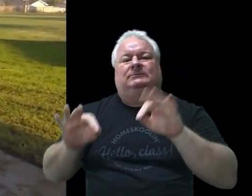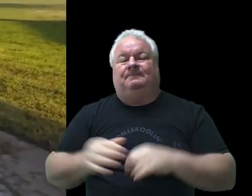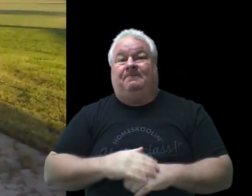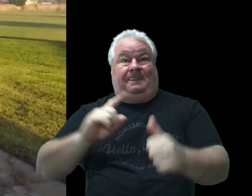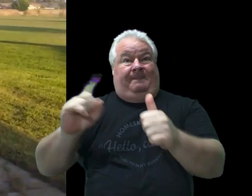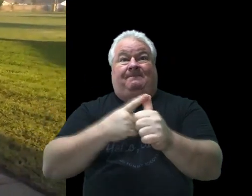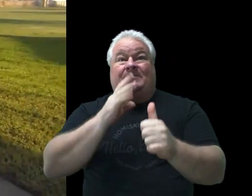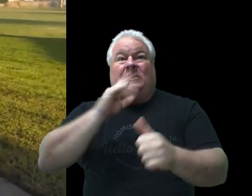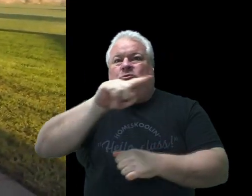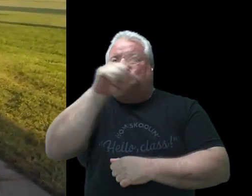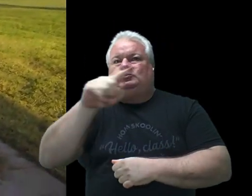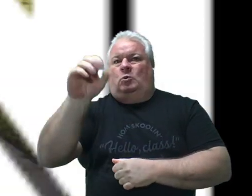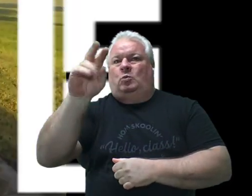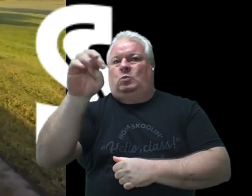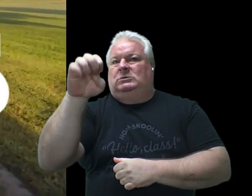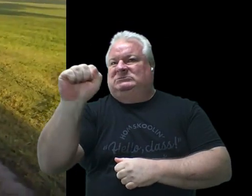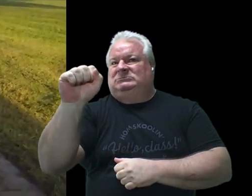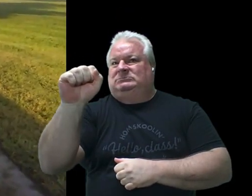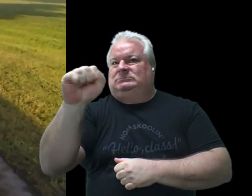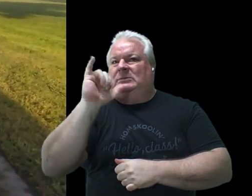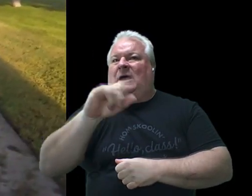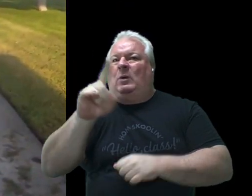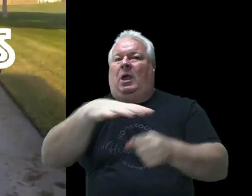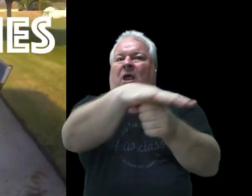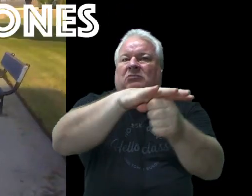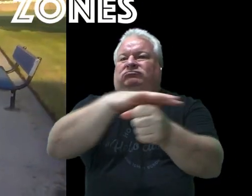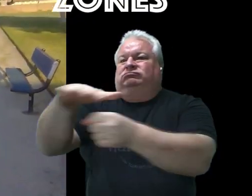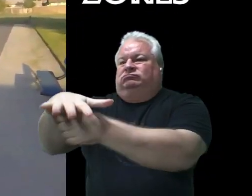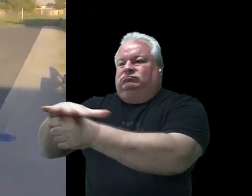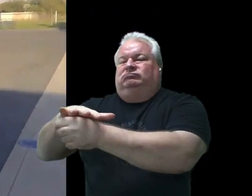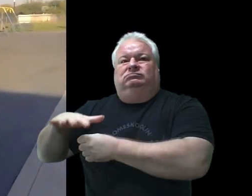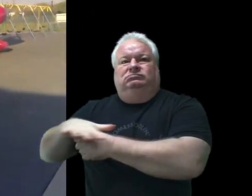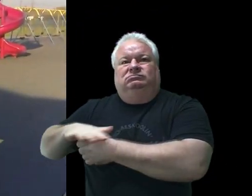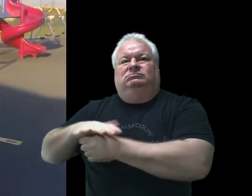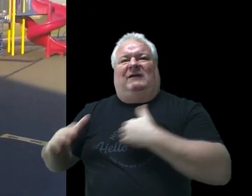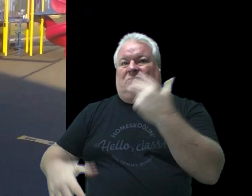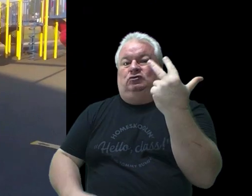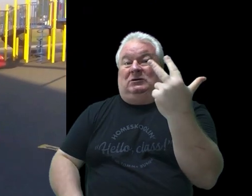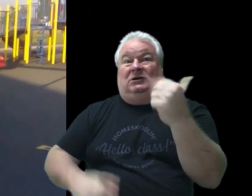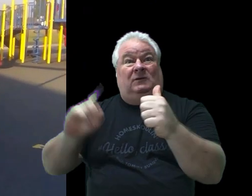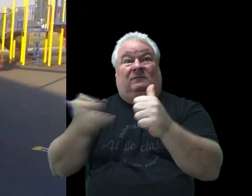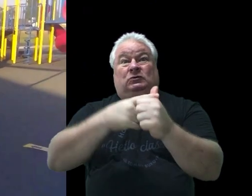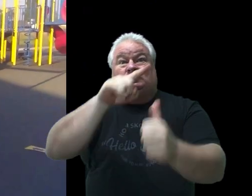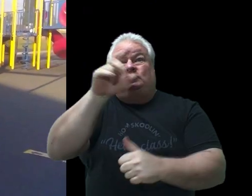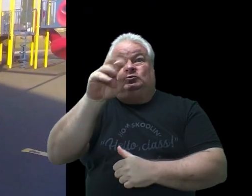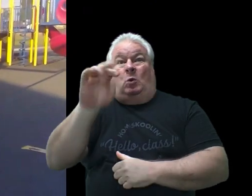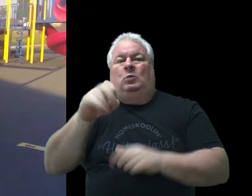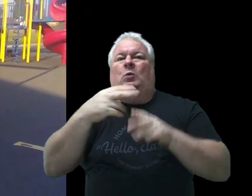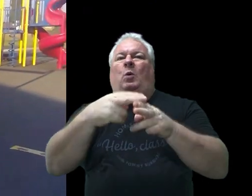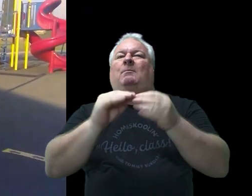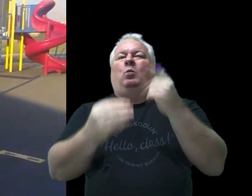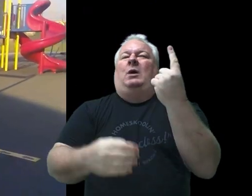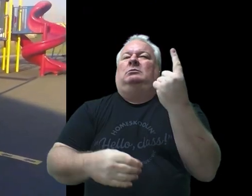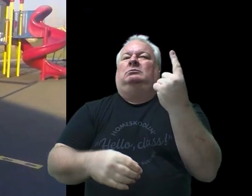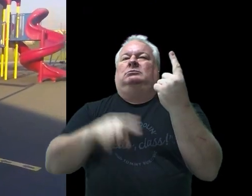want to talk about are zones. We have three main zones. The first